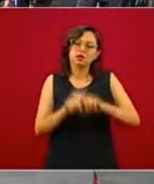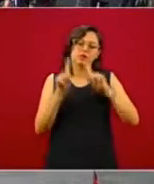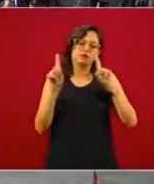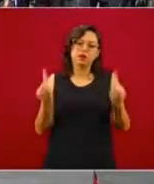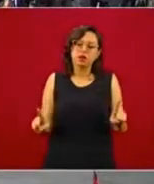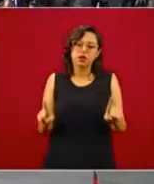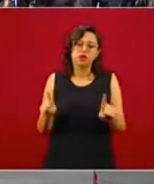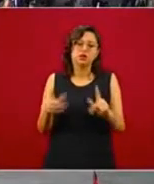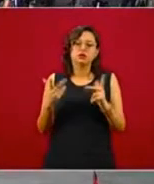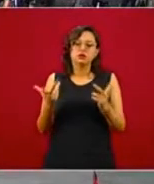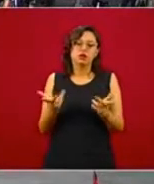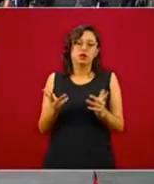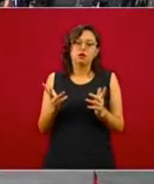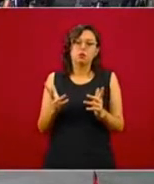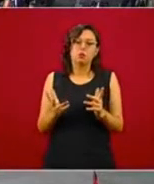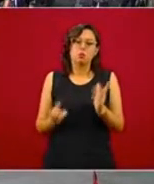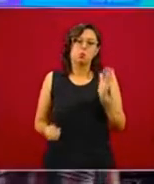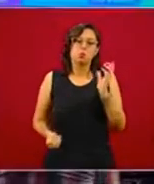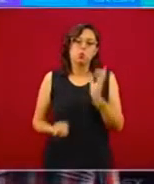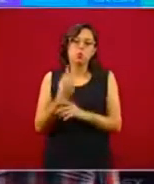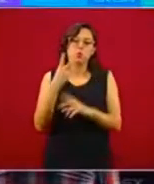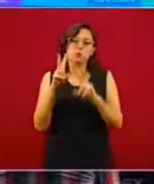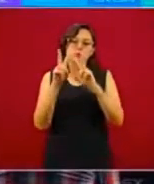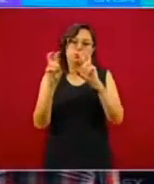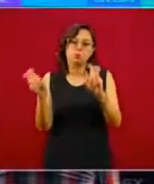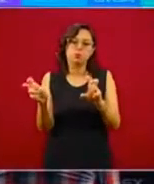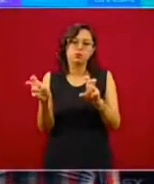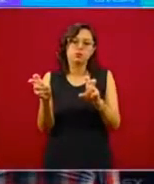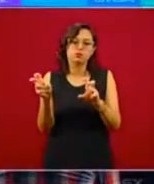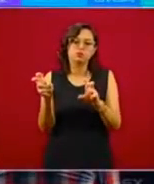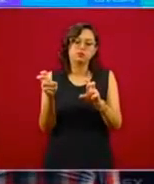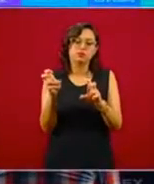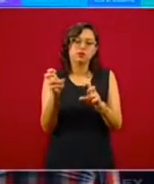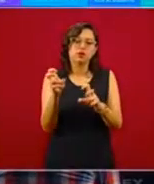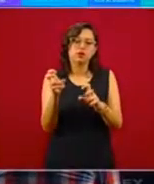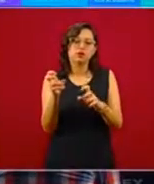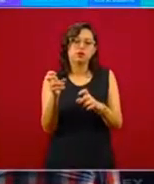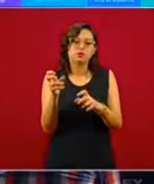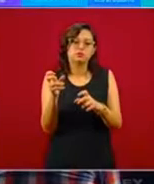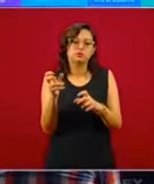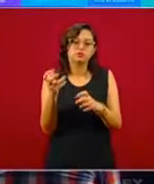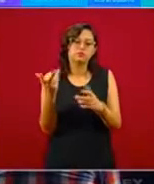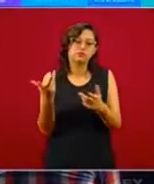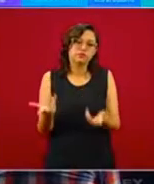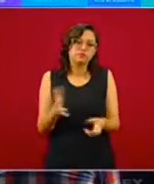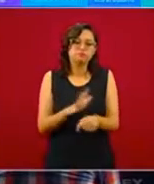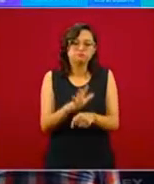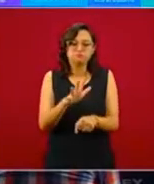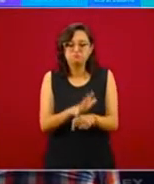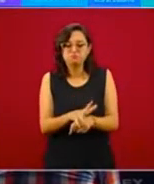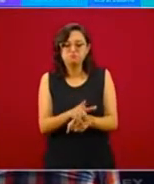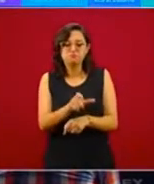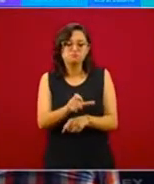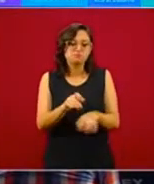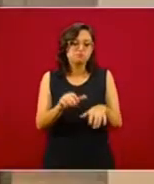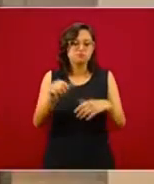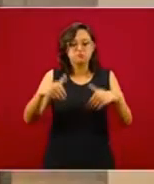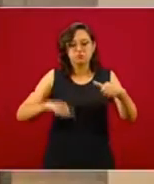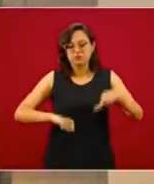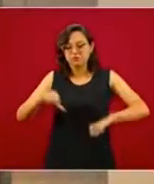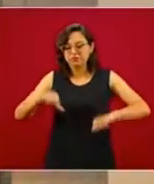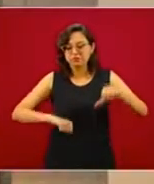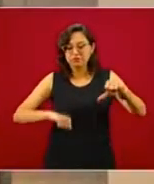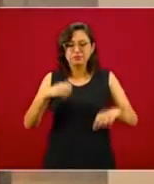is not going to be about learning purposes. These will be topics more oriented